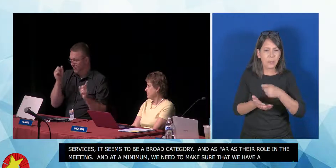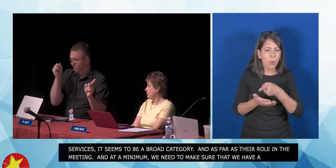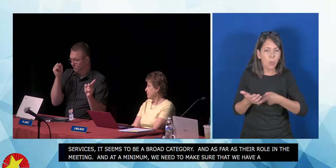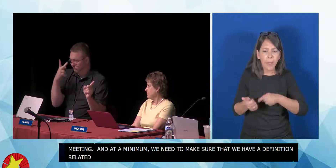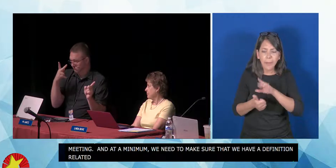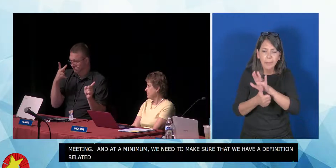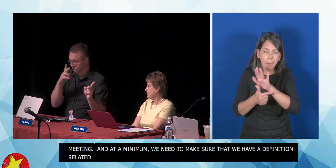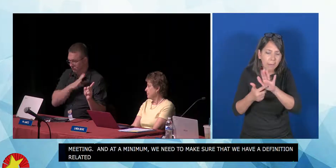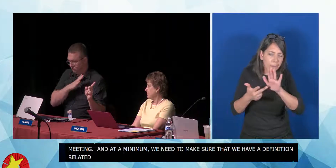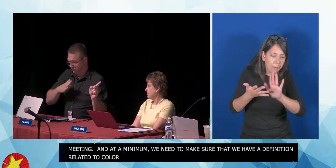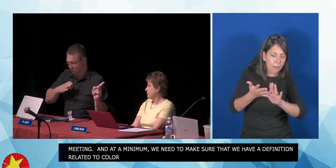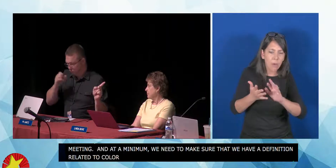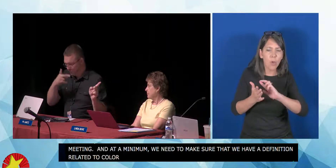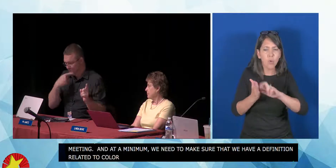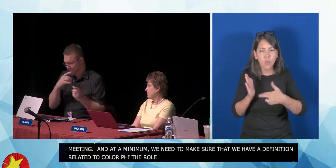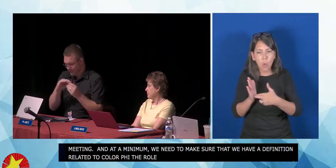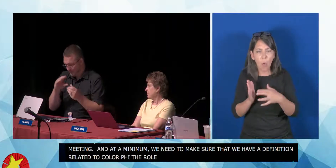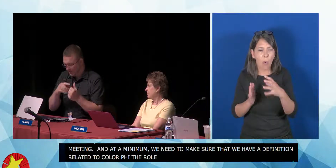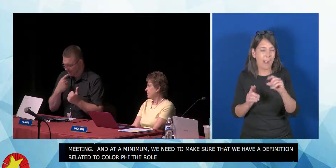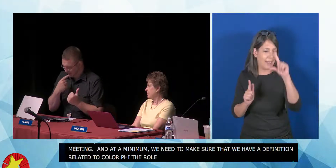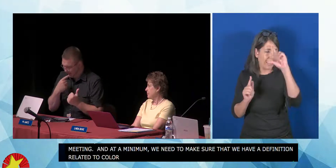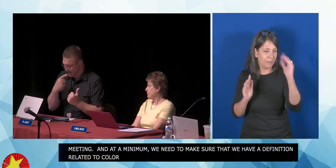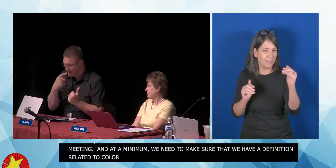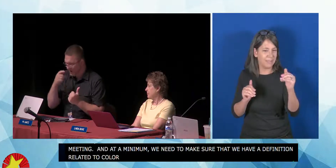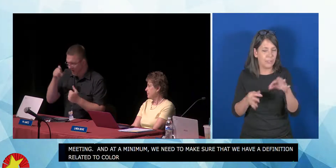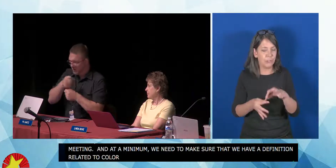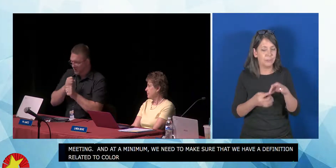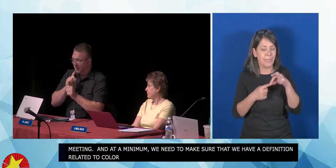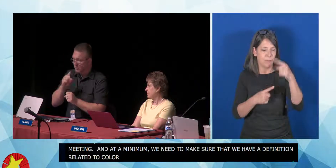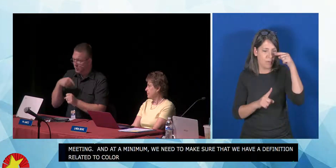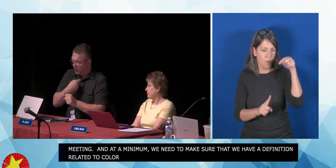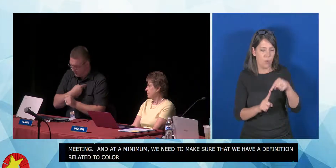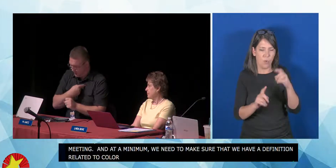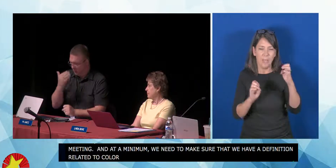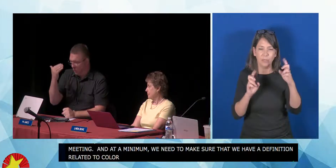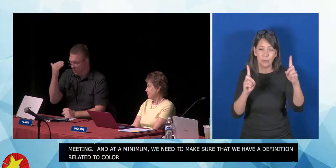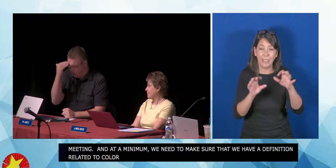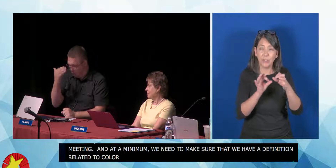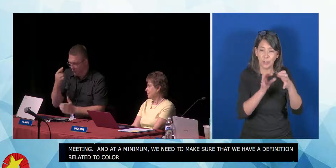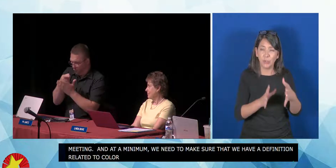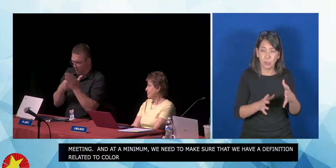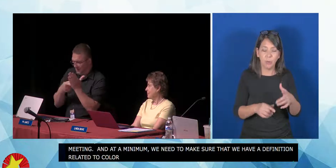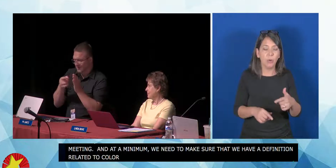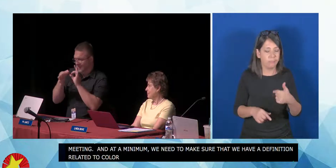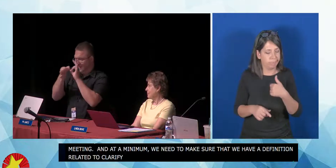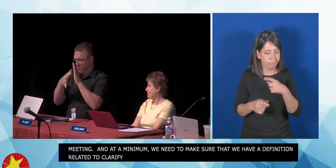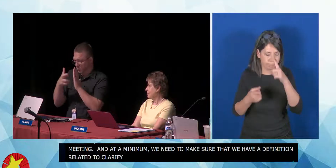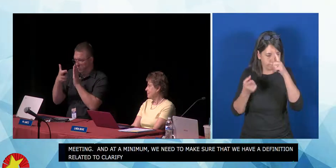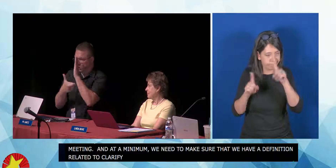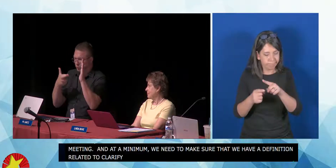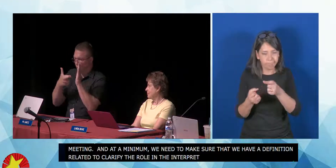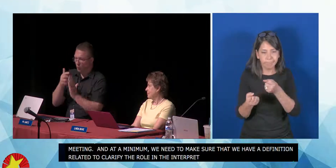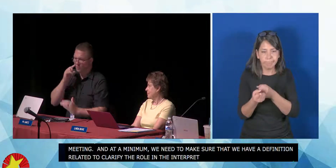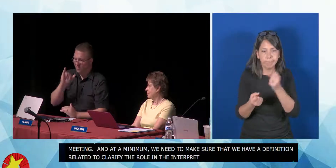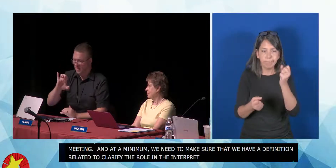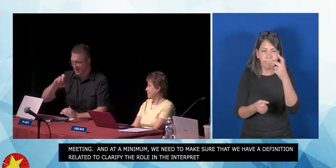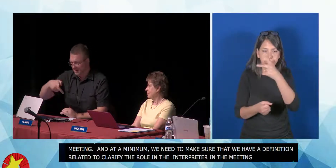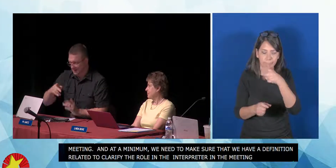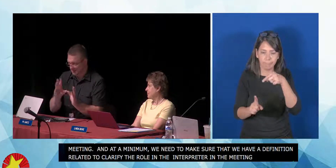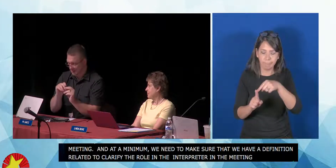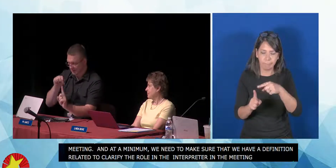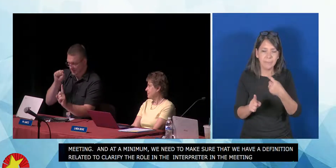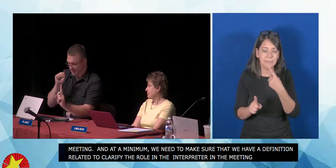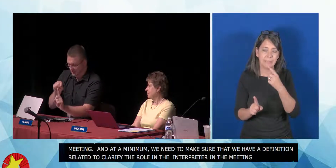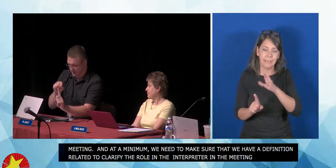expectation of the educational interpreter in the meetings. And I agree with what Board Member Kneifel mentioned about the